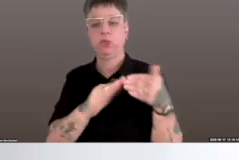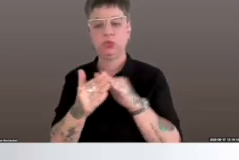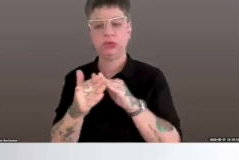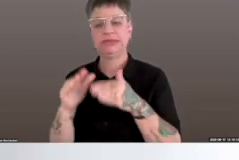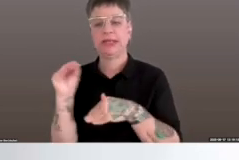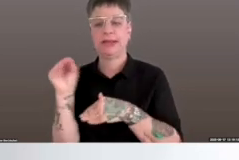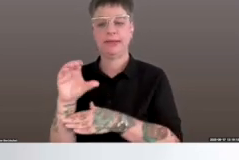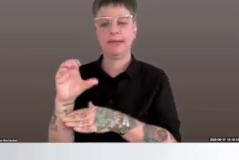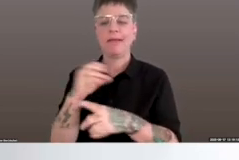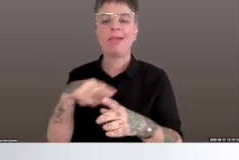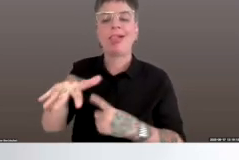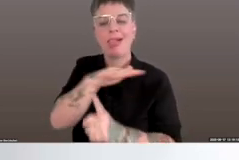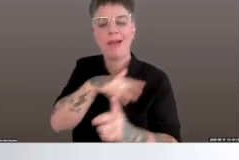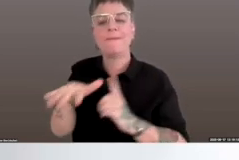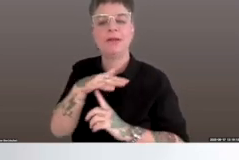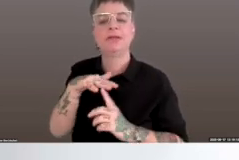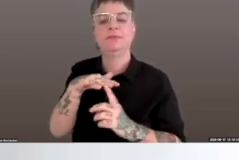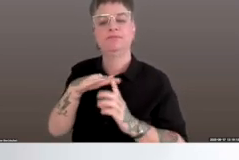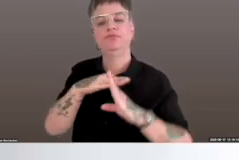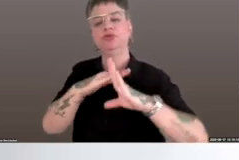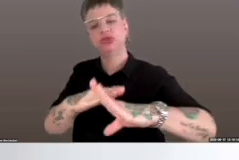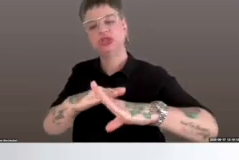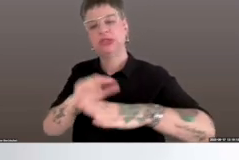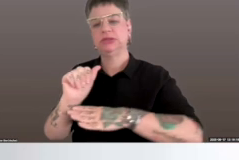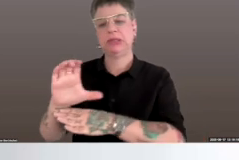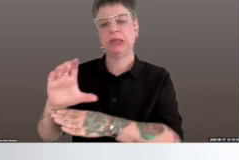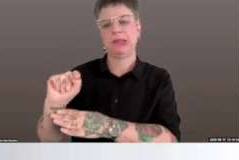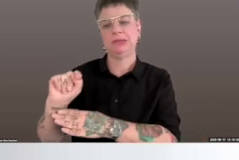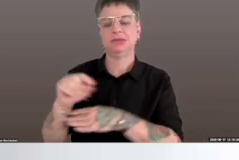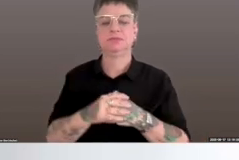Climate Protection Act. We also